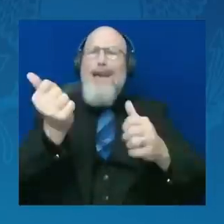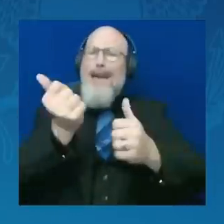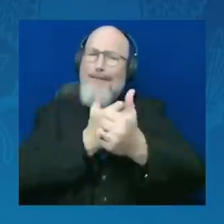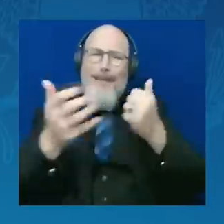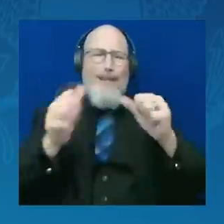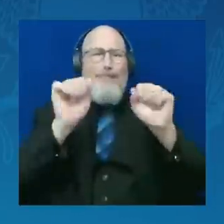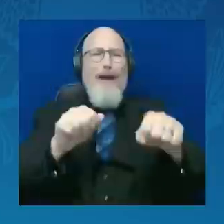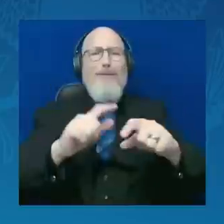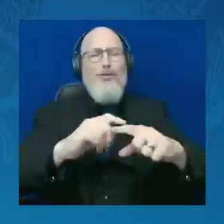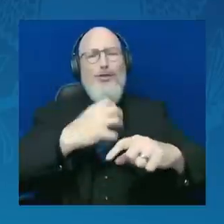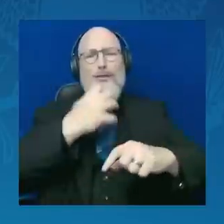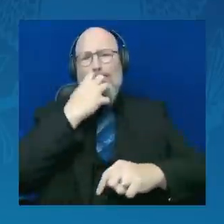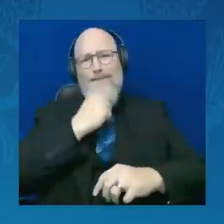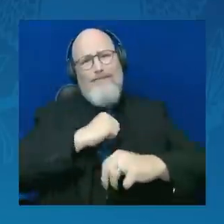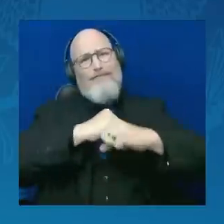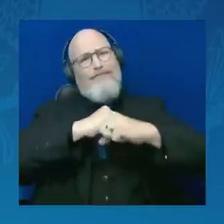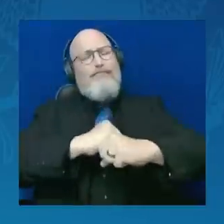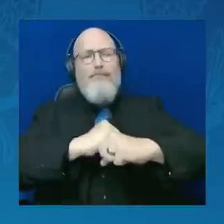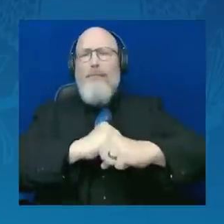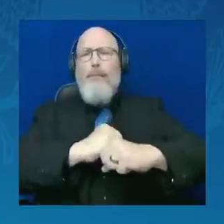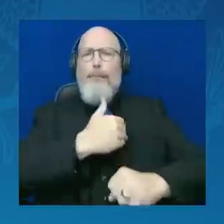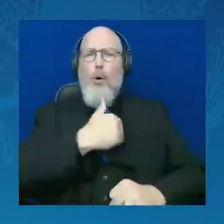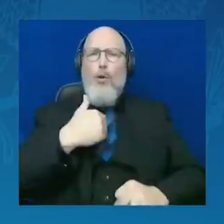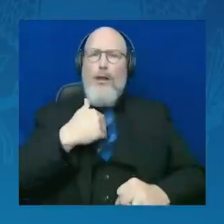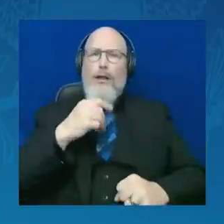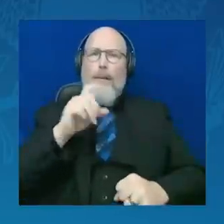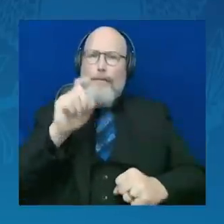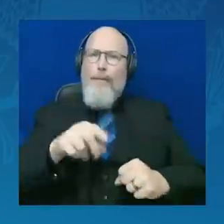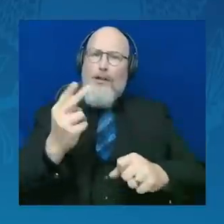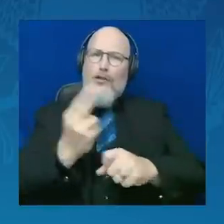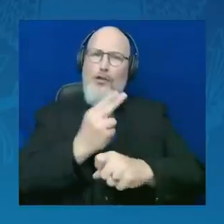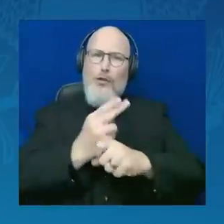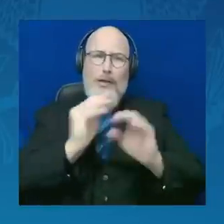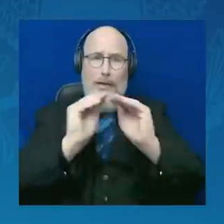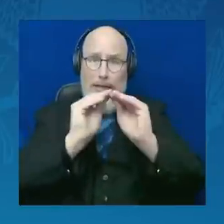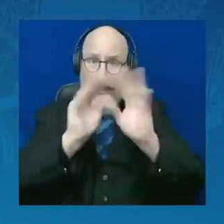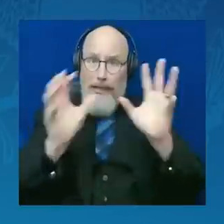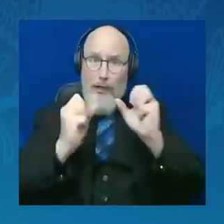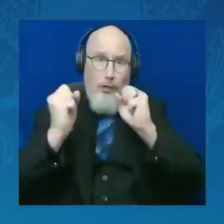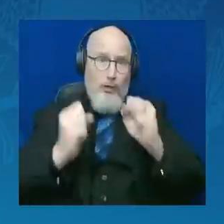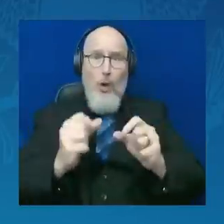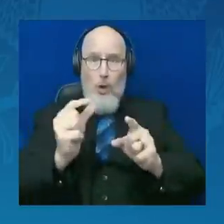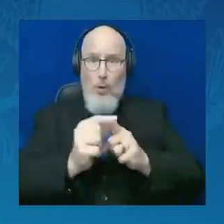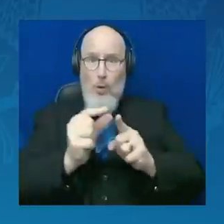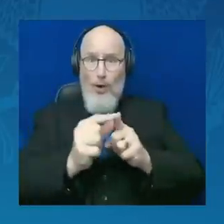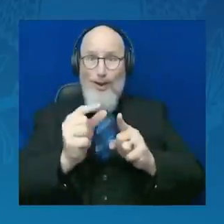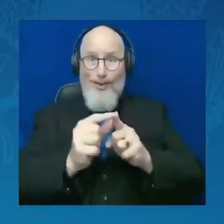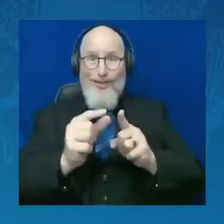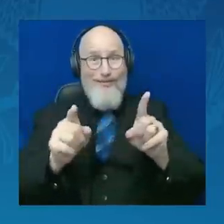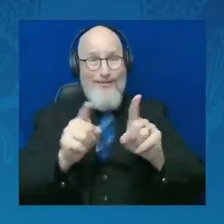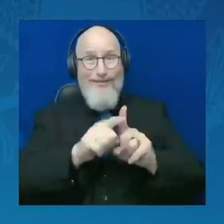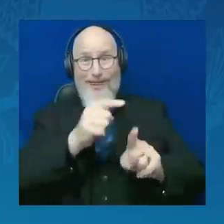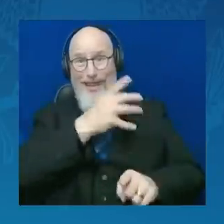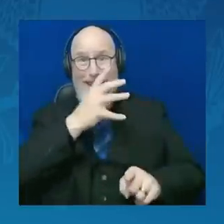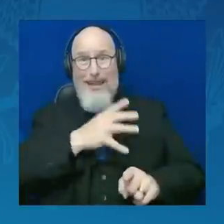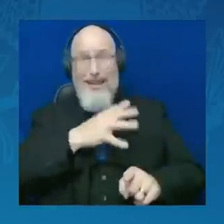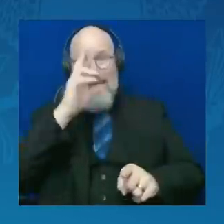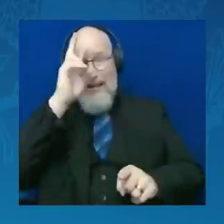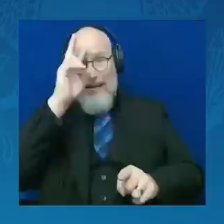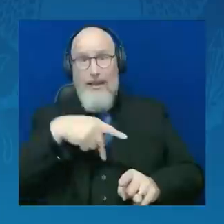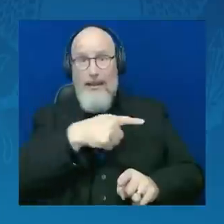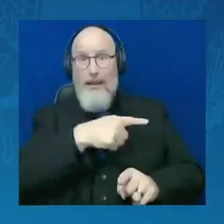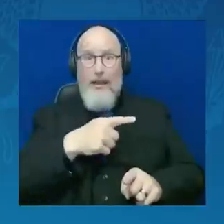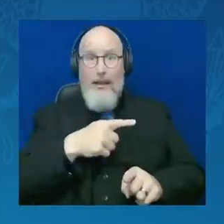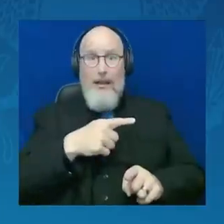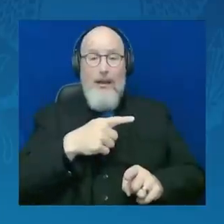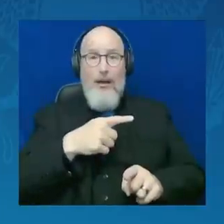use very clear and strong words here in the presence of Madam Vice President of the United States. Those who understood well